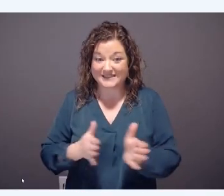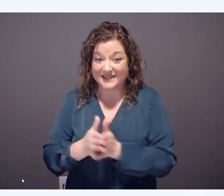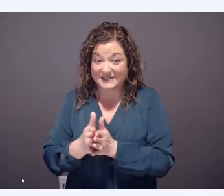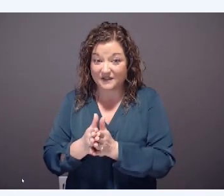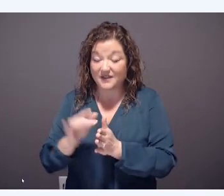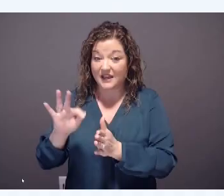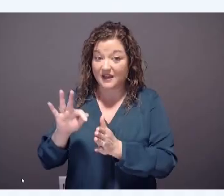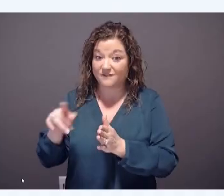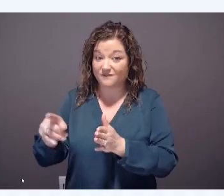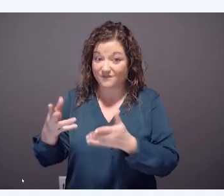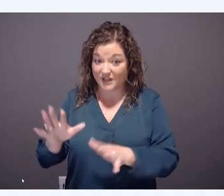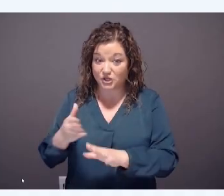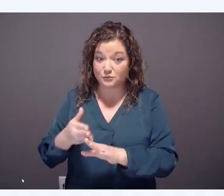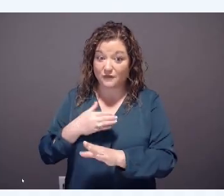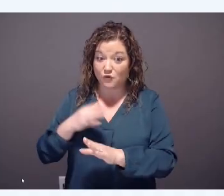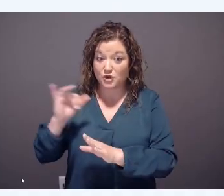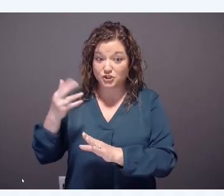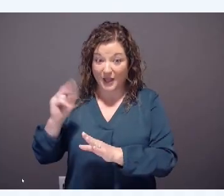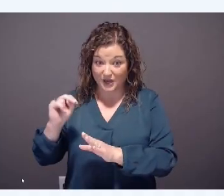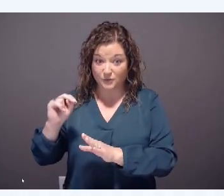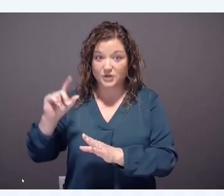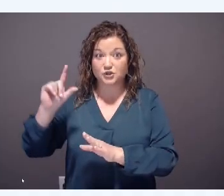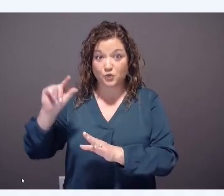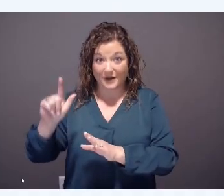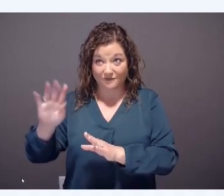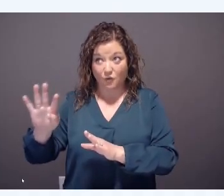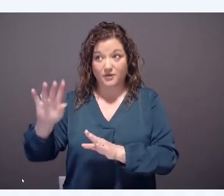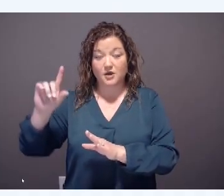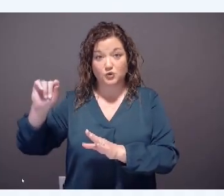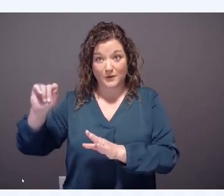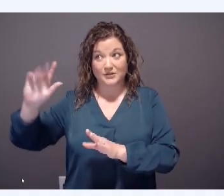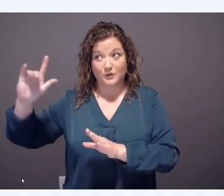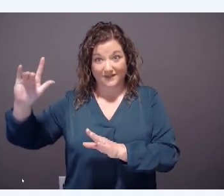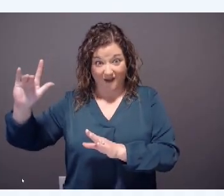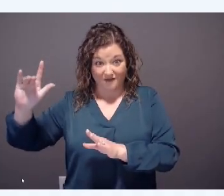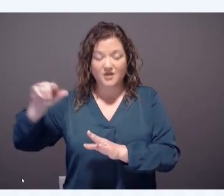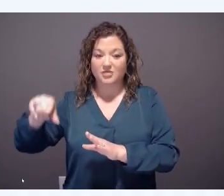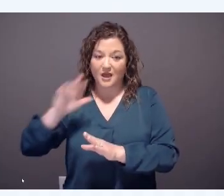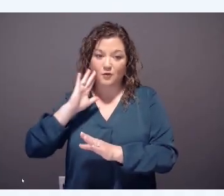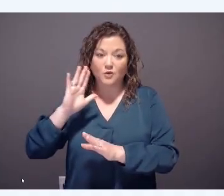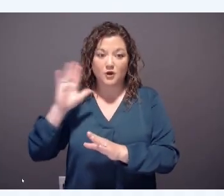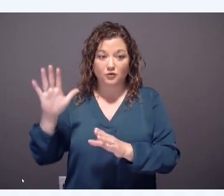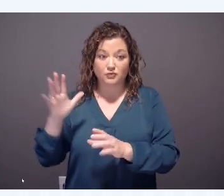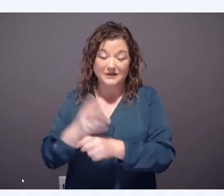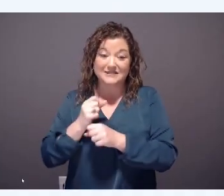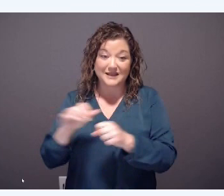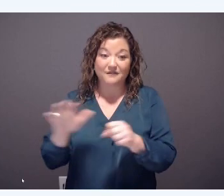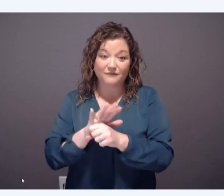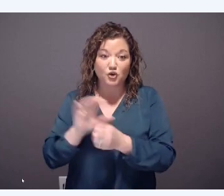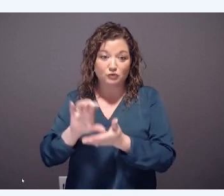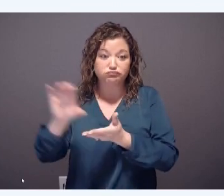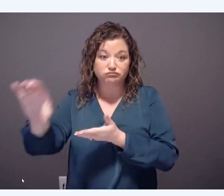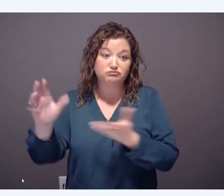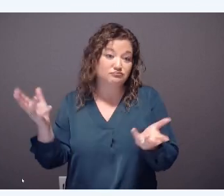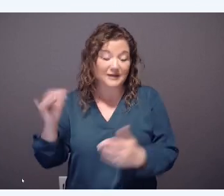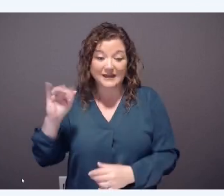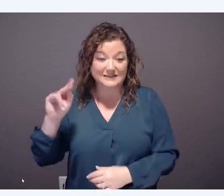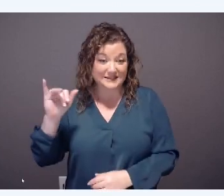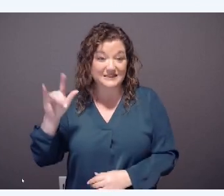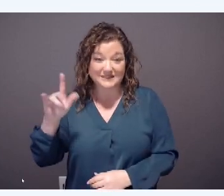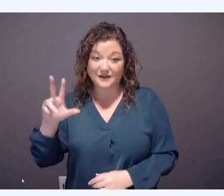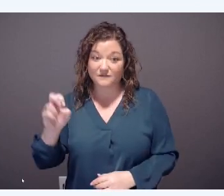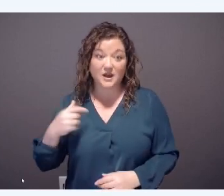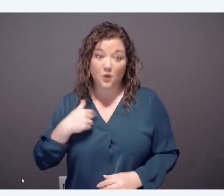24th of 2025, they'll receive that full incentive. And we expect them to hit that target. And we're doing everything we can to help